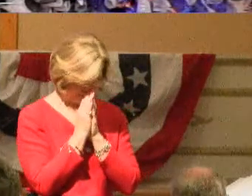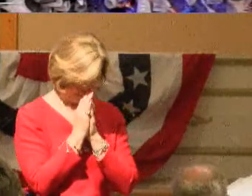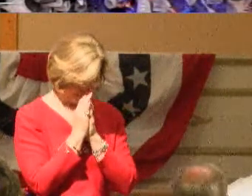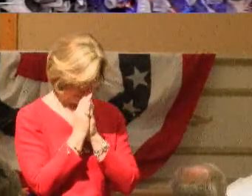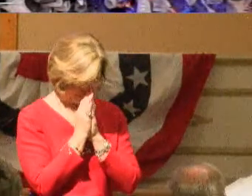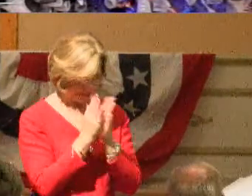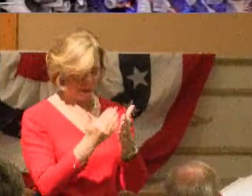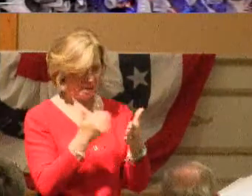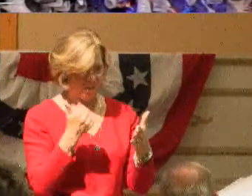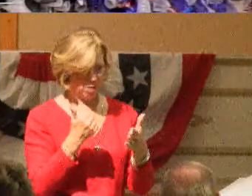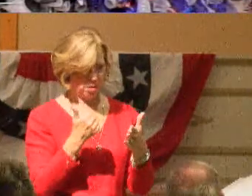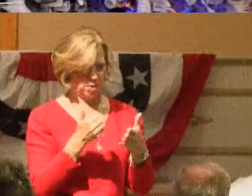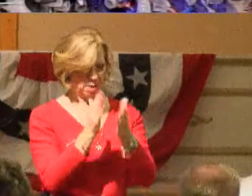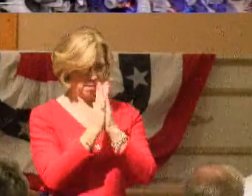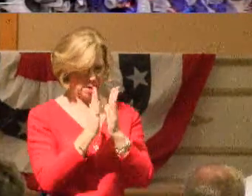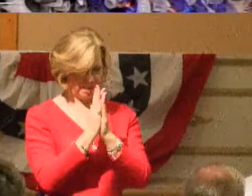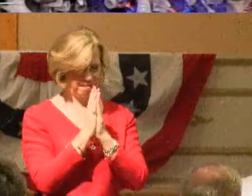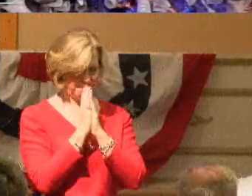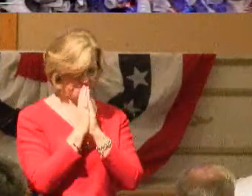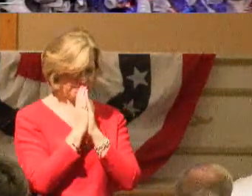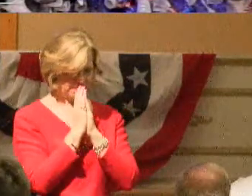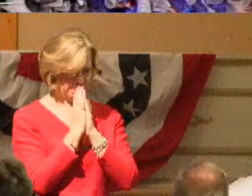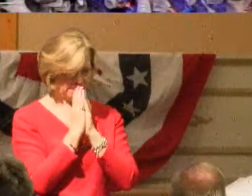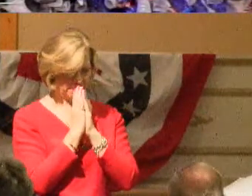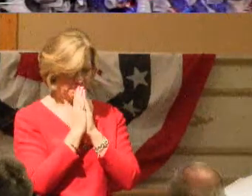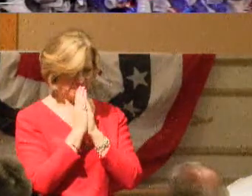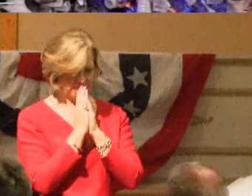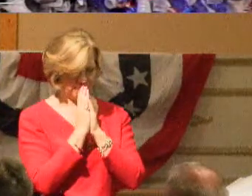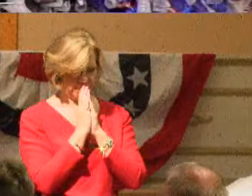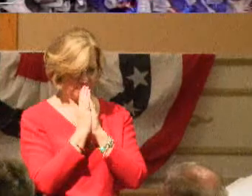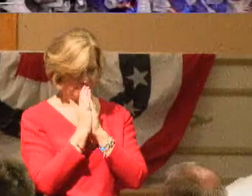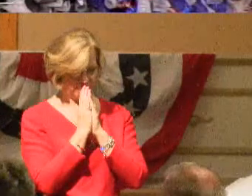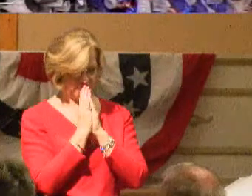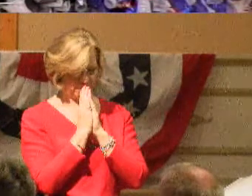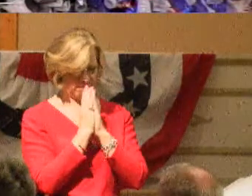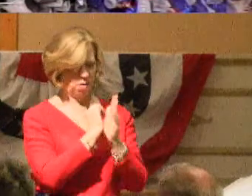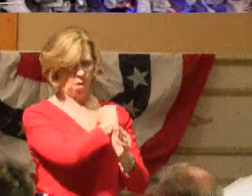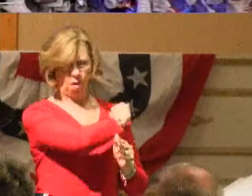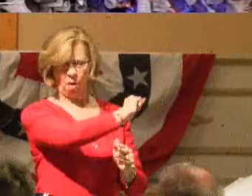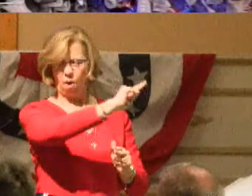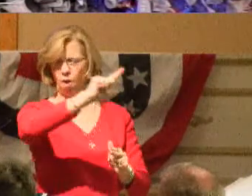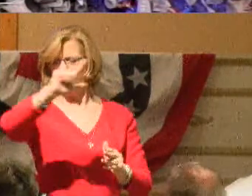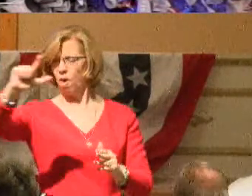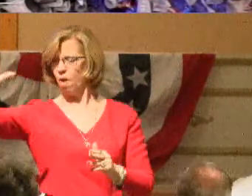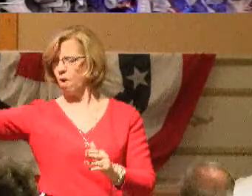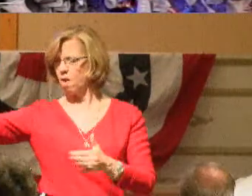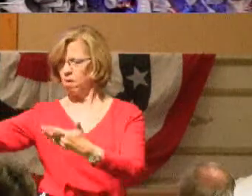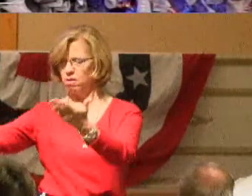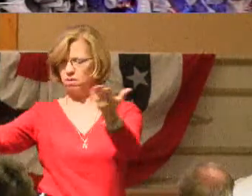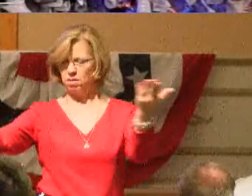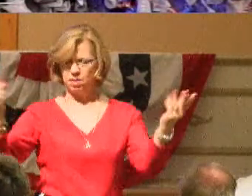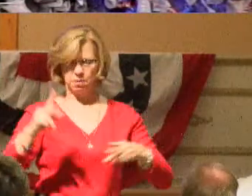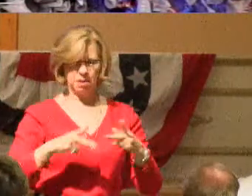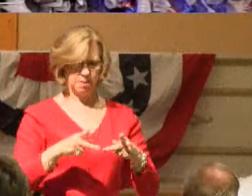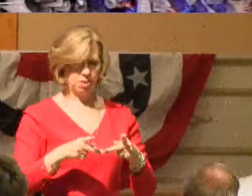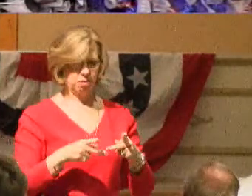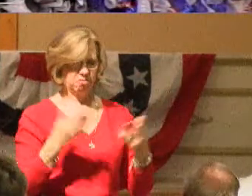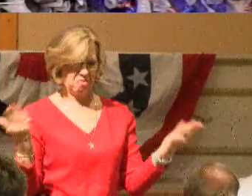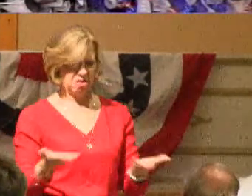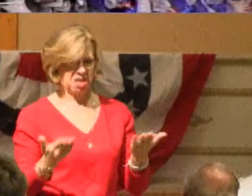Just before I pray, all throughout this congregation, if you're here today by